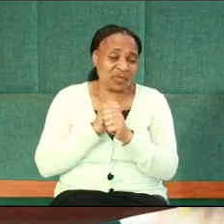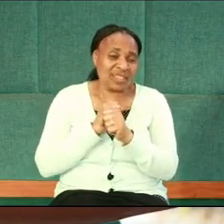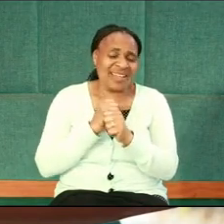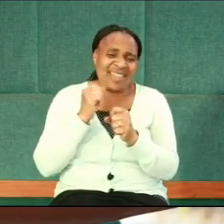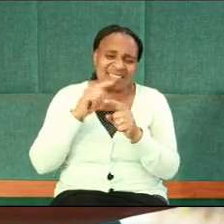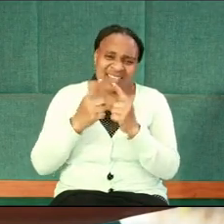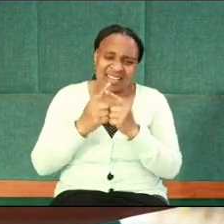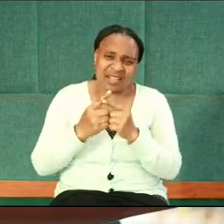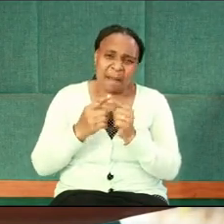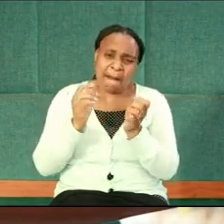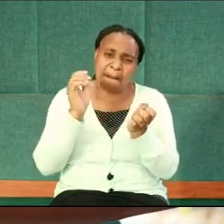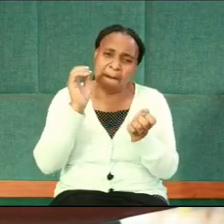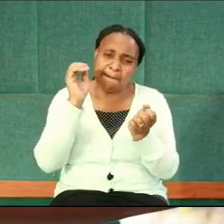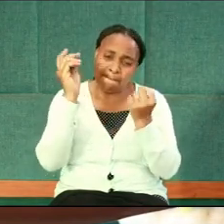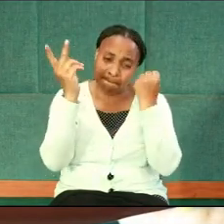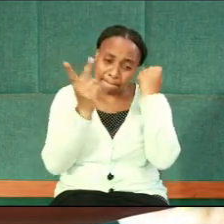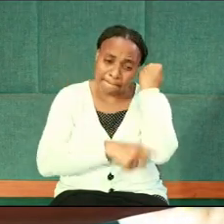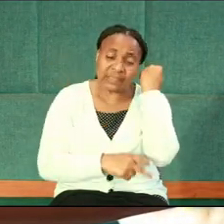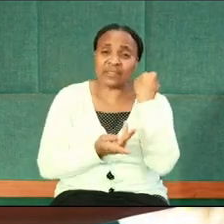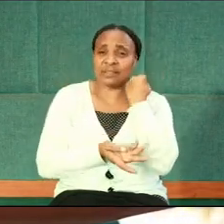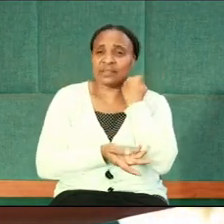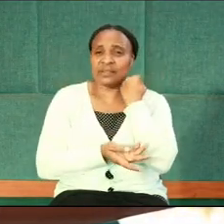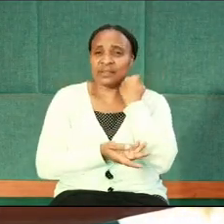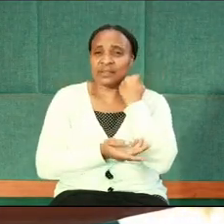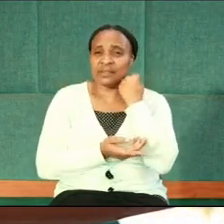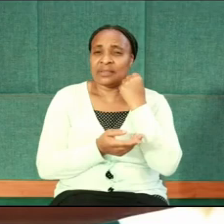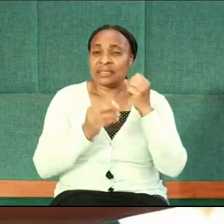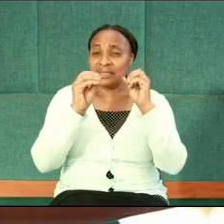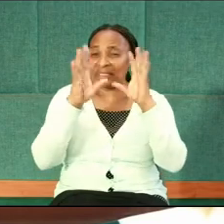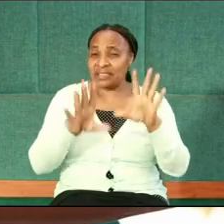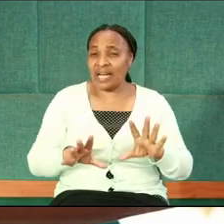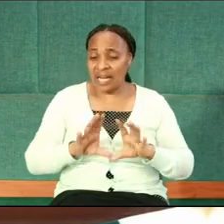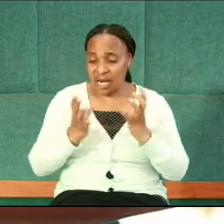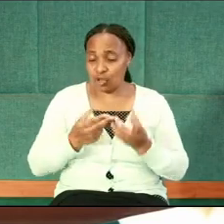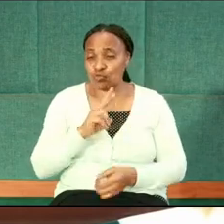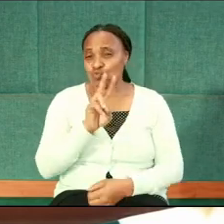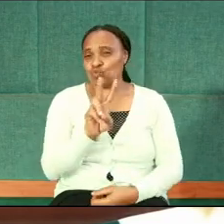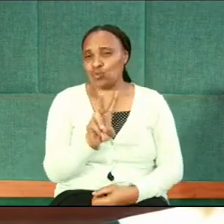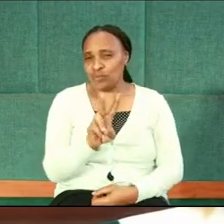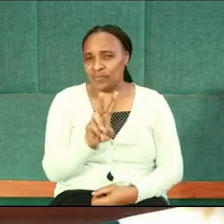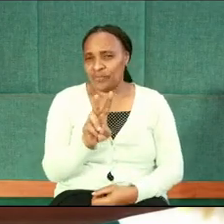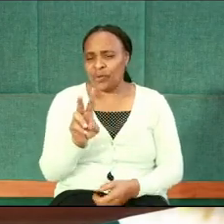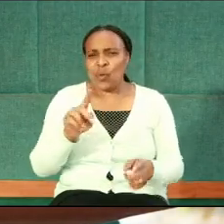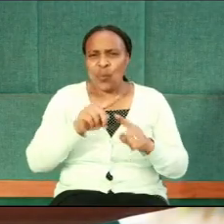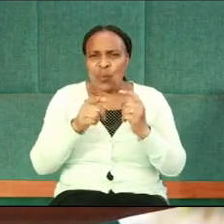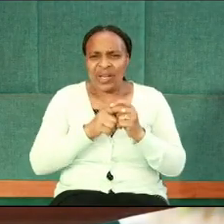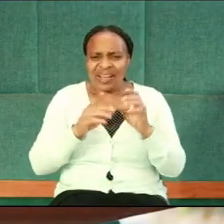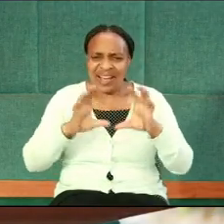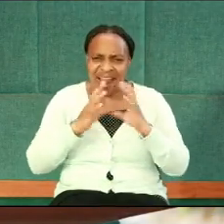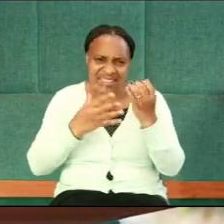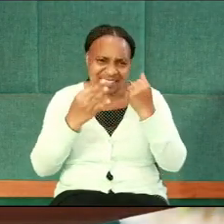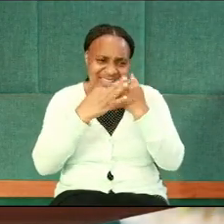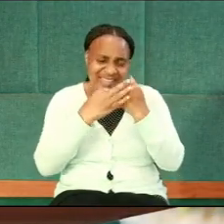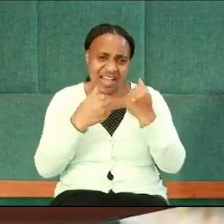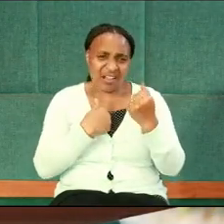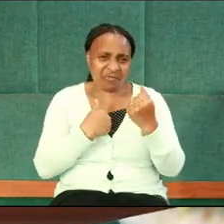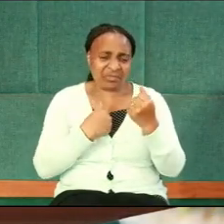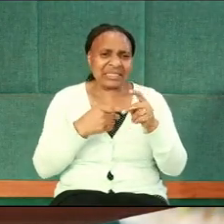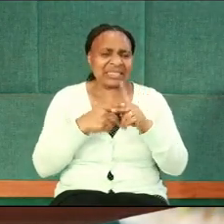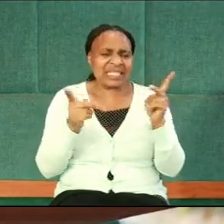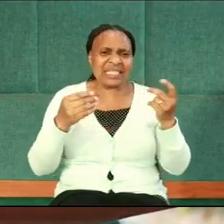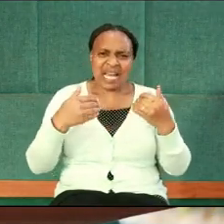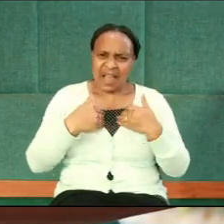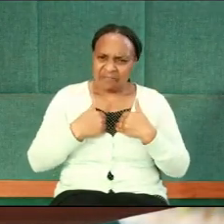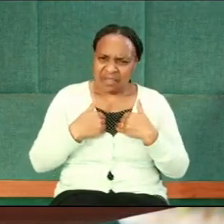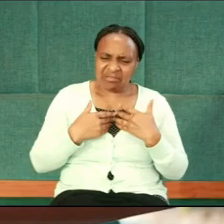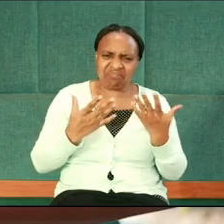actually punished, corporal punishment by a teacher in class 2. And when she was in class 8, she started